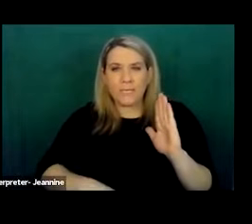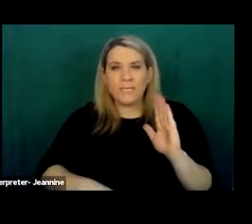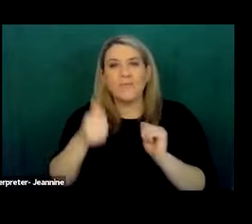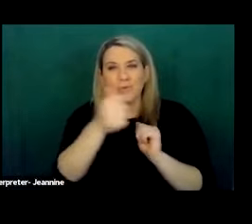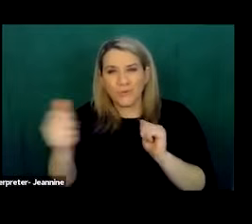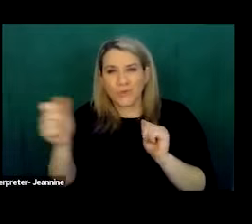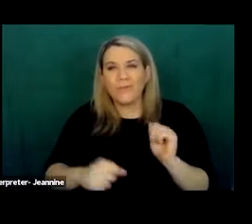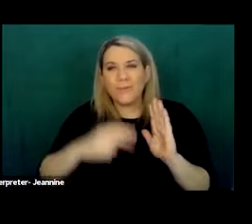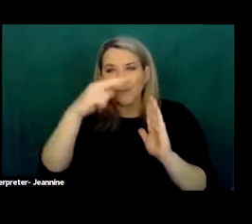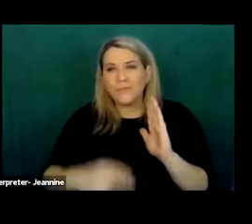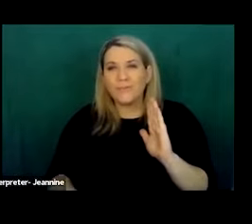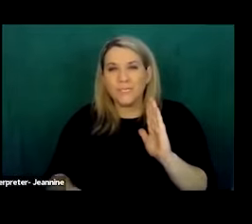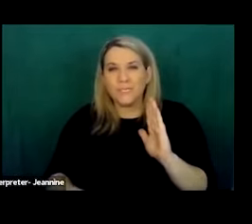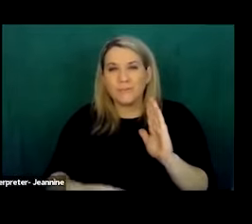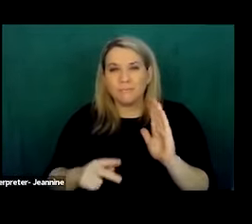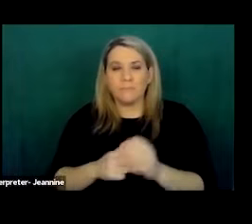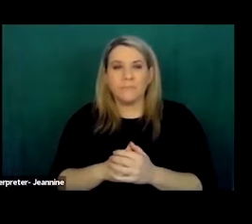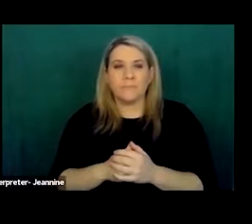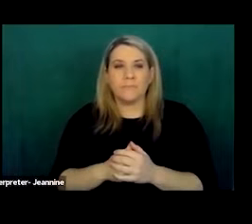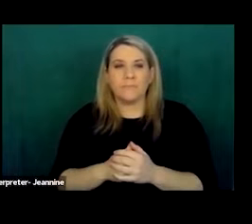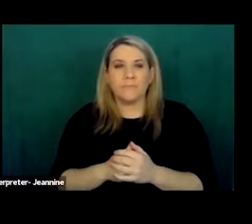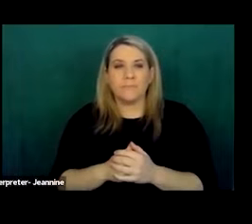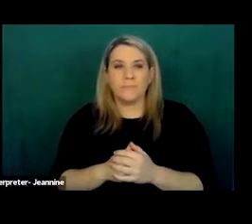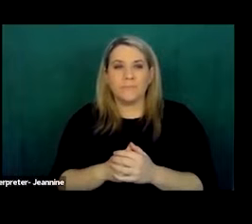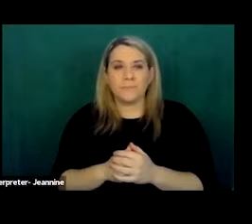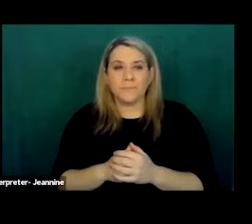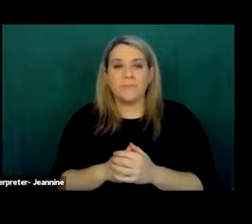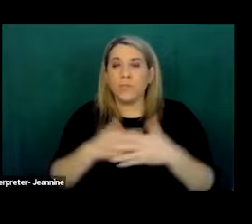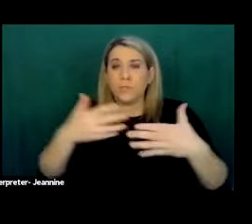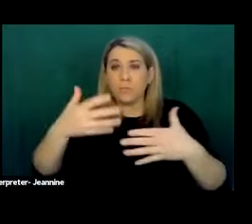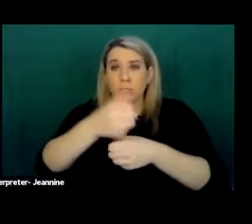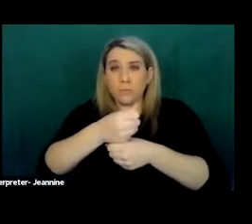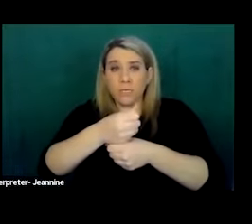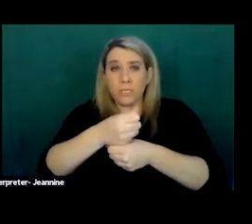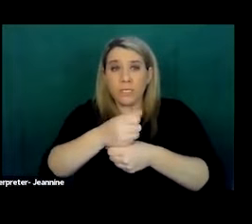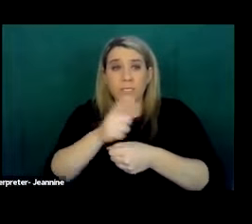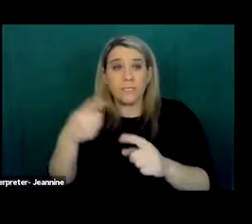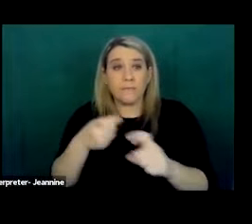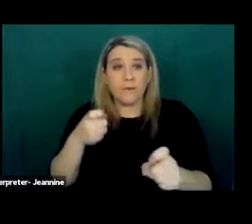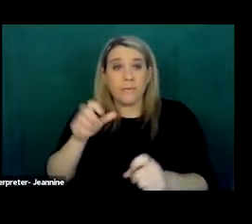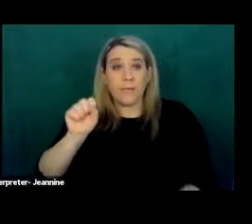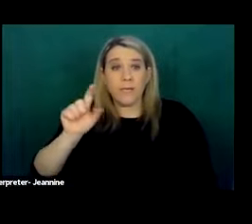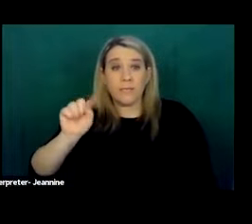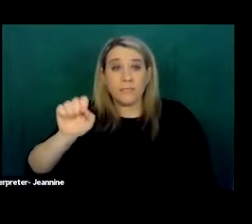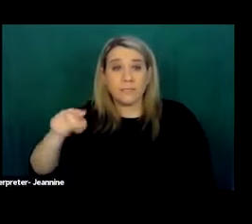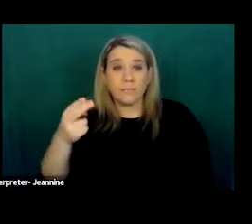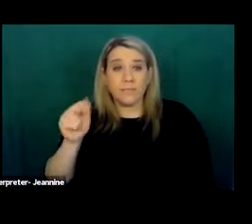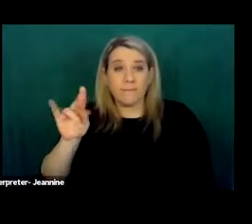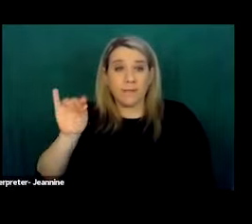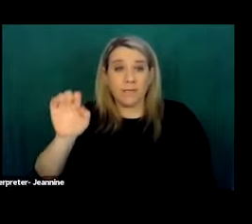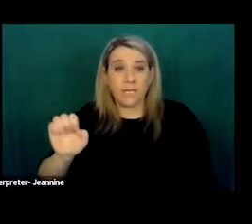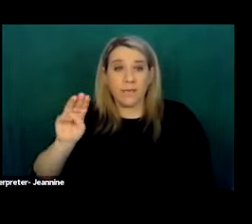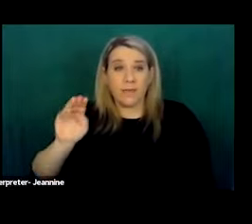time to read it on your screen. But to give you a summary, this is from Stephanie Malaspina